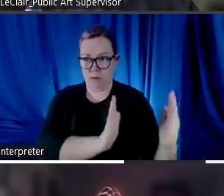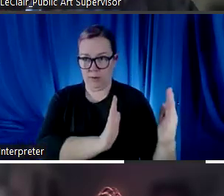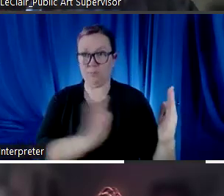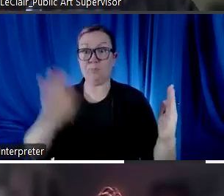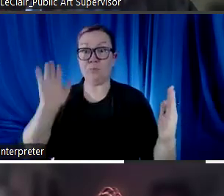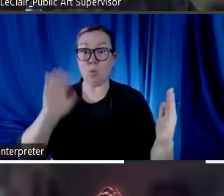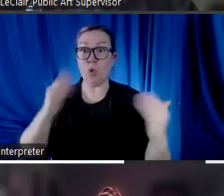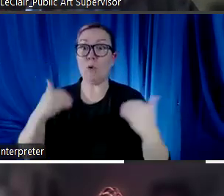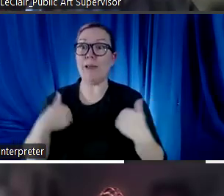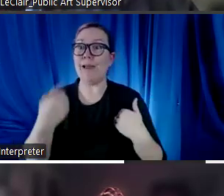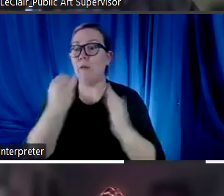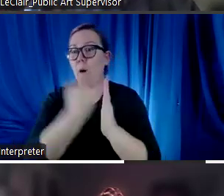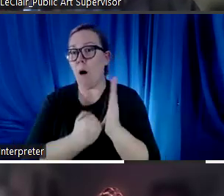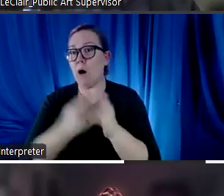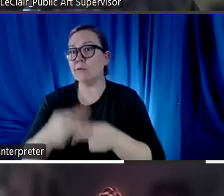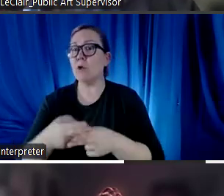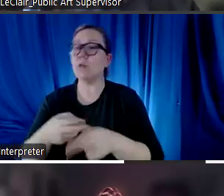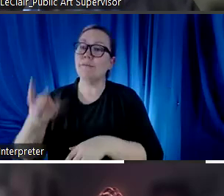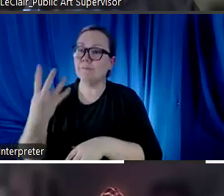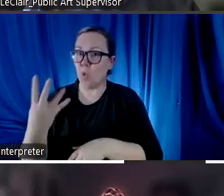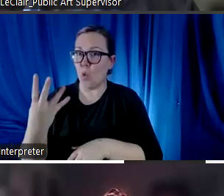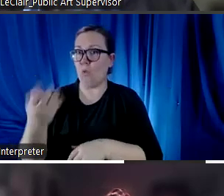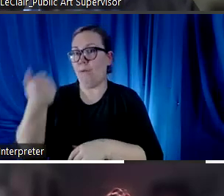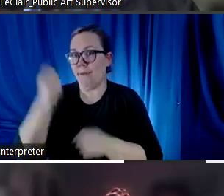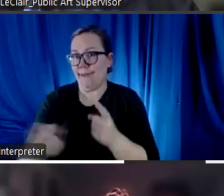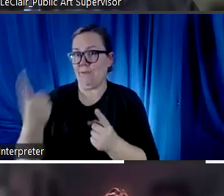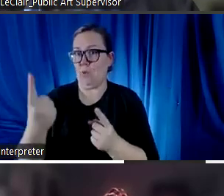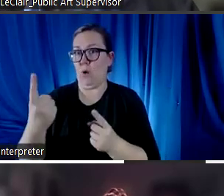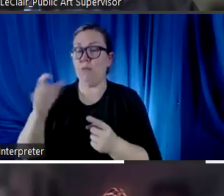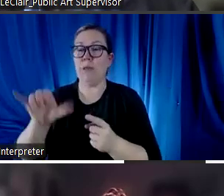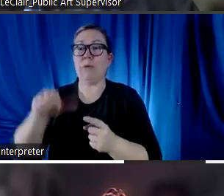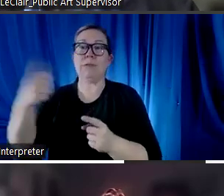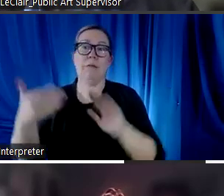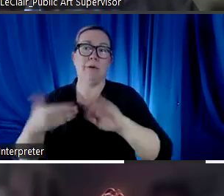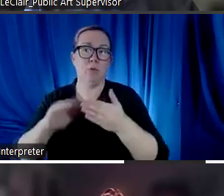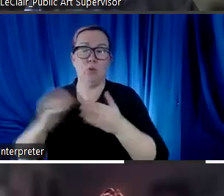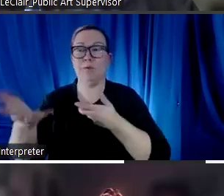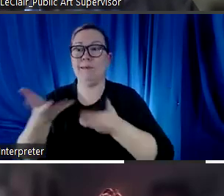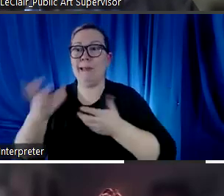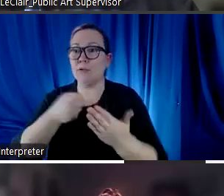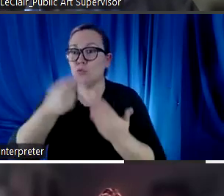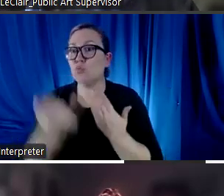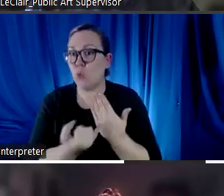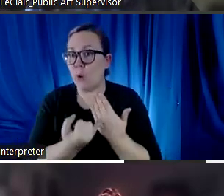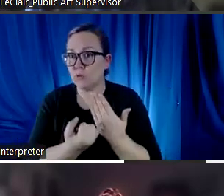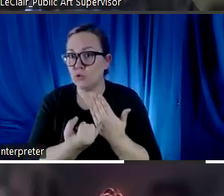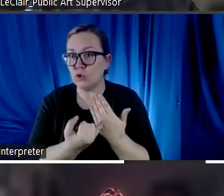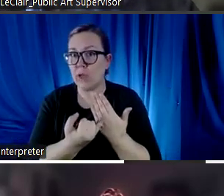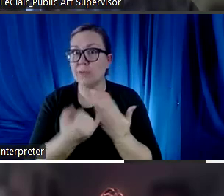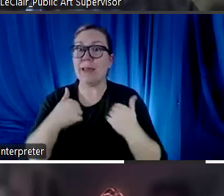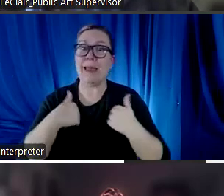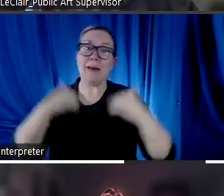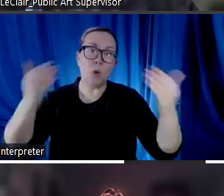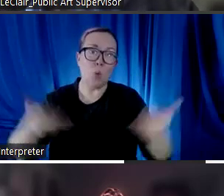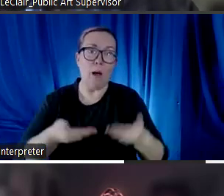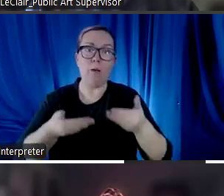For Everyone by Christine Martel. It was another community engaged project that had welcome statements in